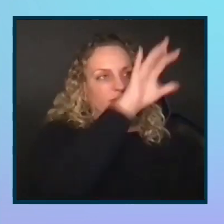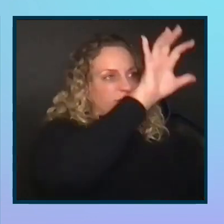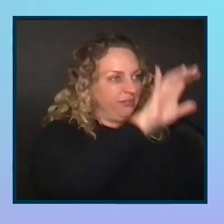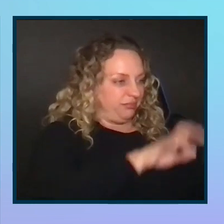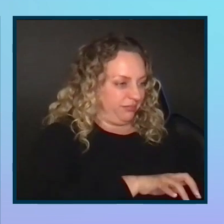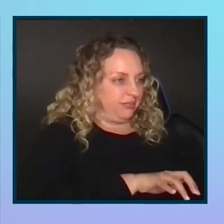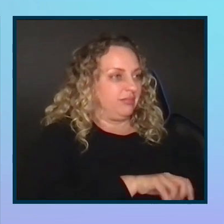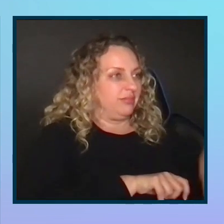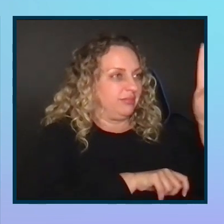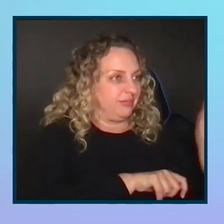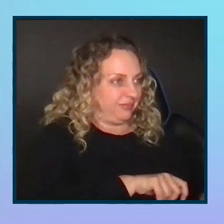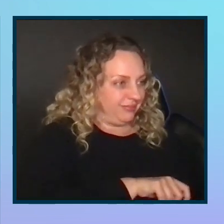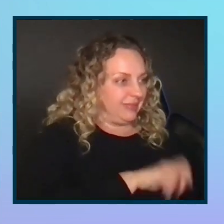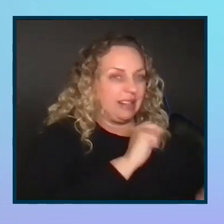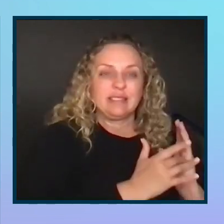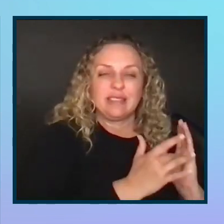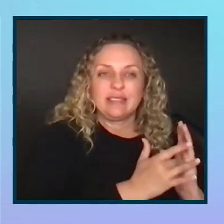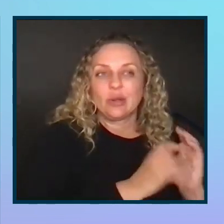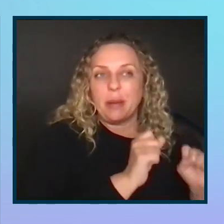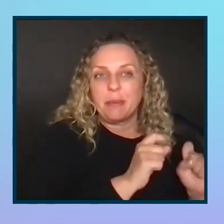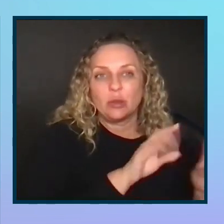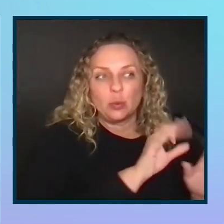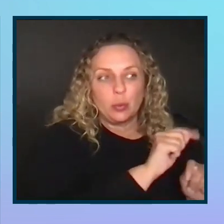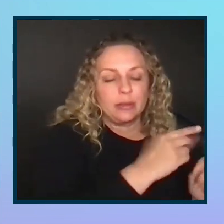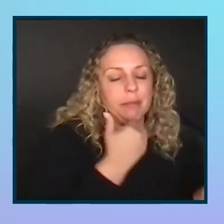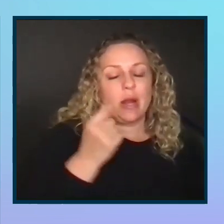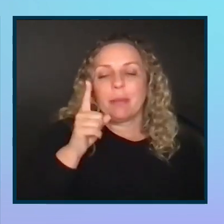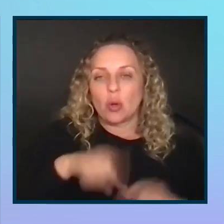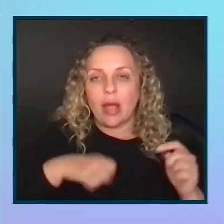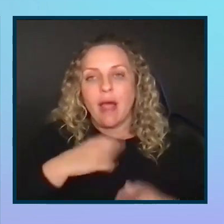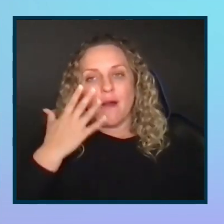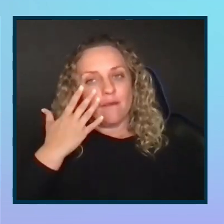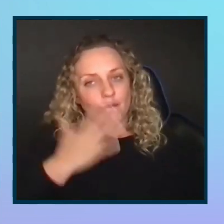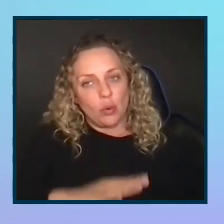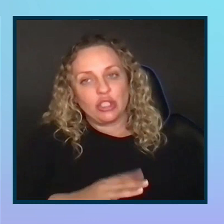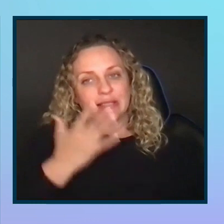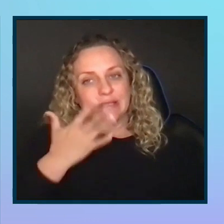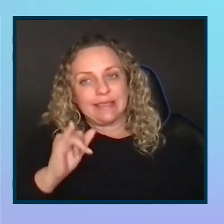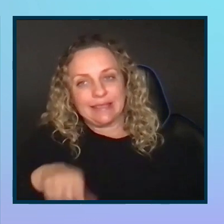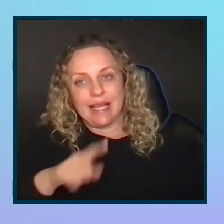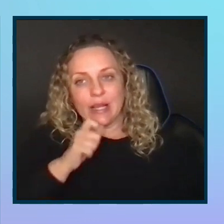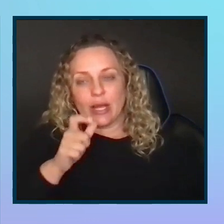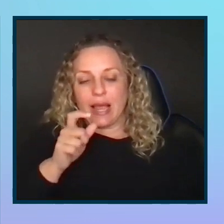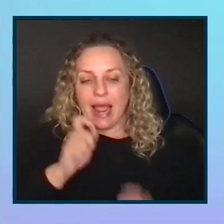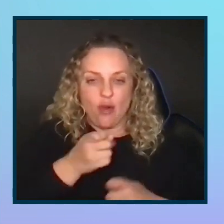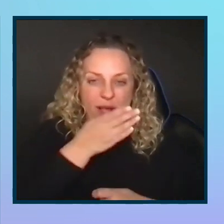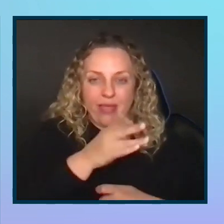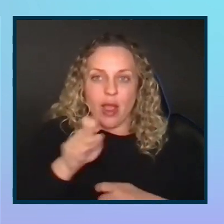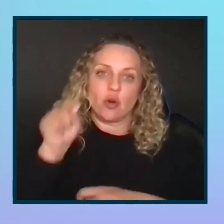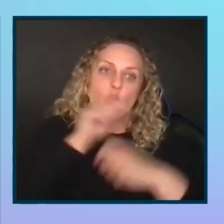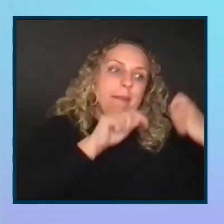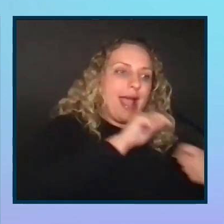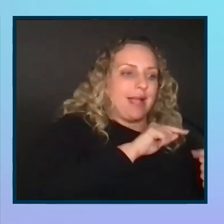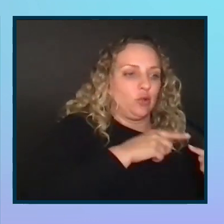edit there, that's obviously better. But if you can't, which I have unfortunately seen flows where you're not able to edit right there, you do have to go back to